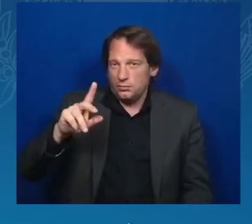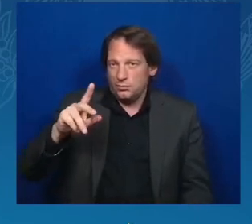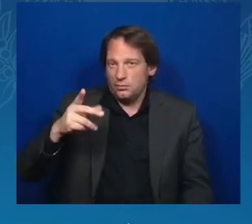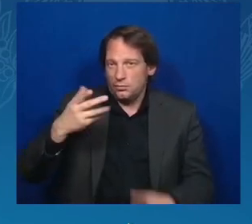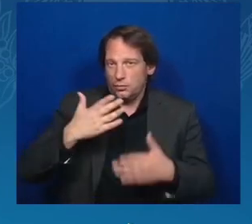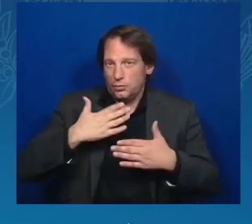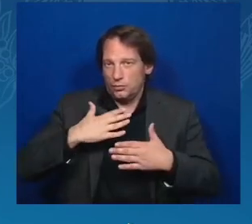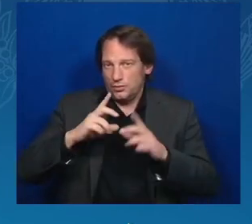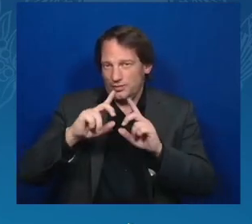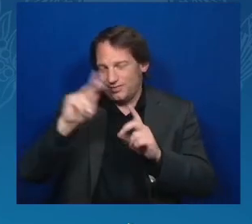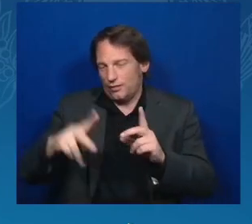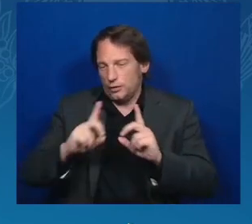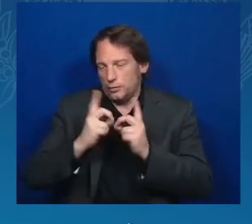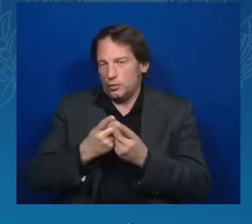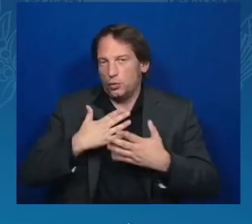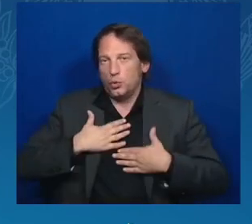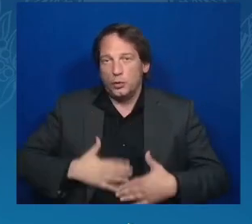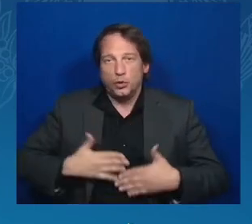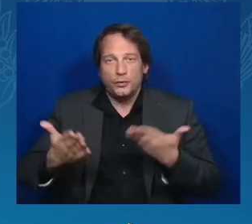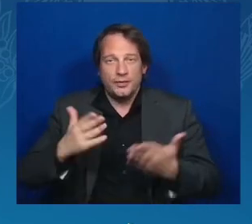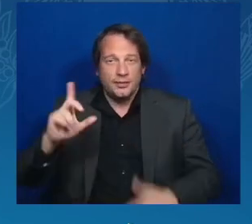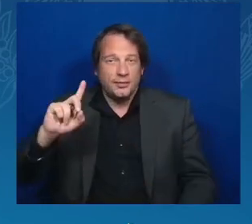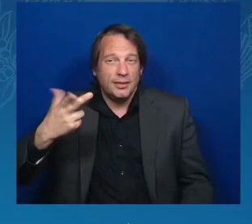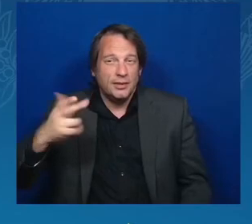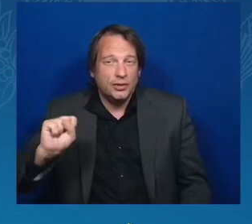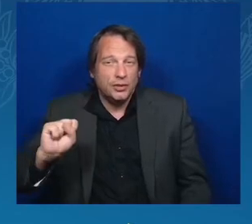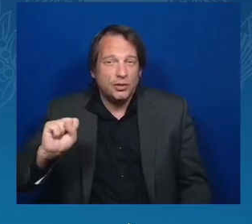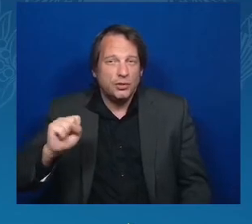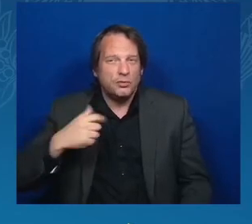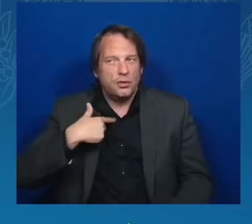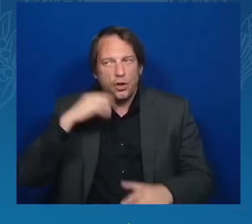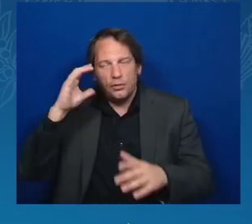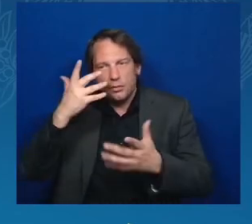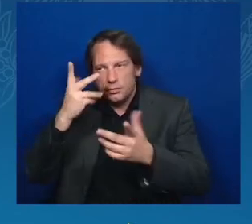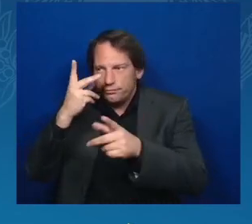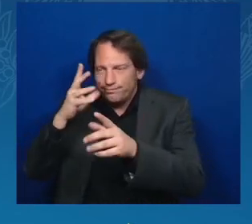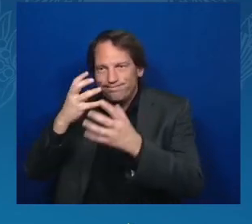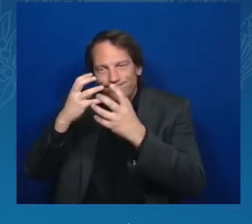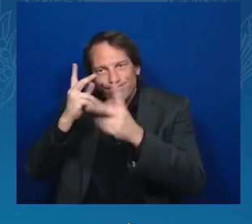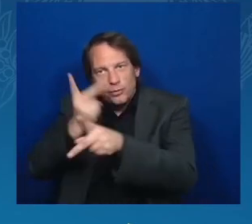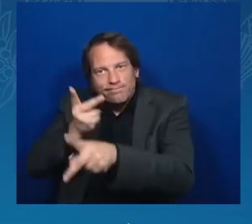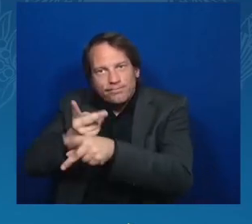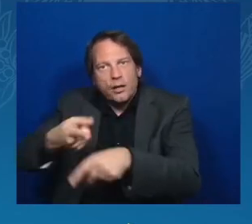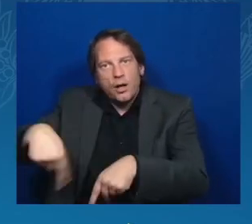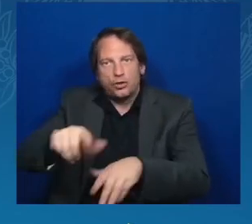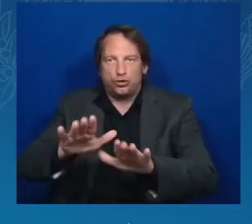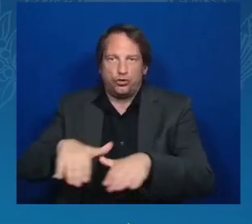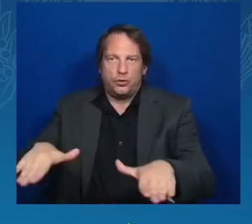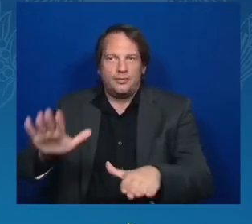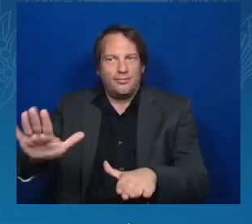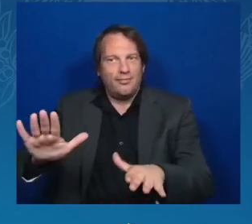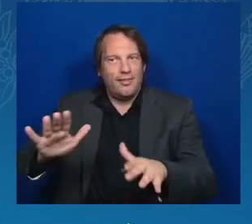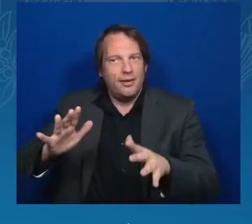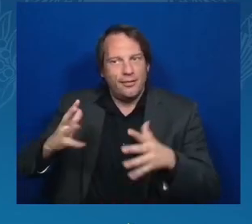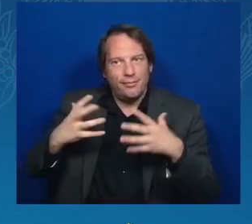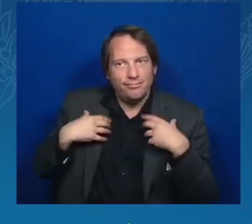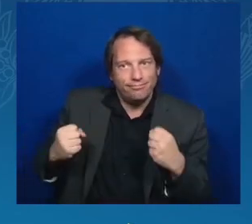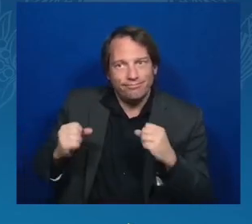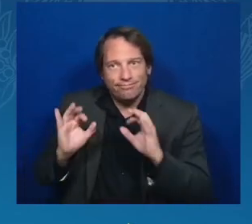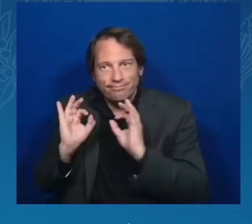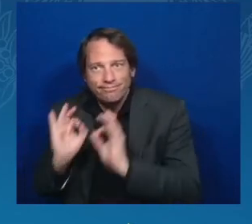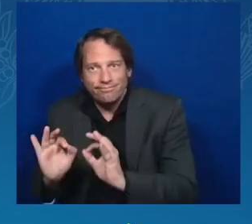SME member. That's a union that I'm in. My student debt story is like everybody else's. I knew I wanted a